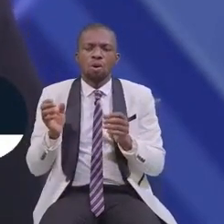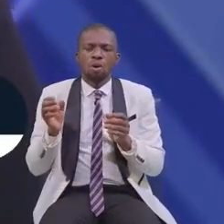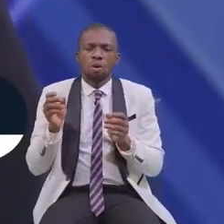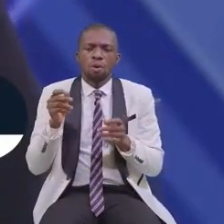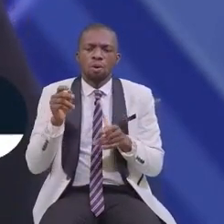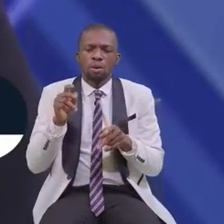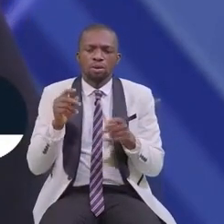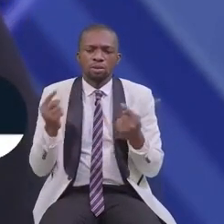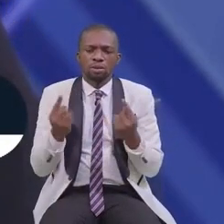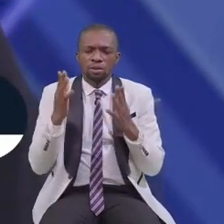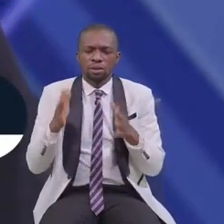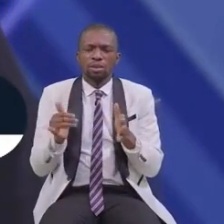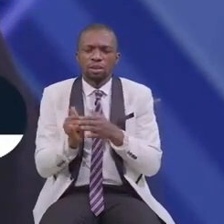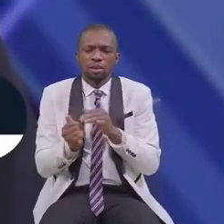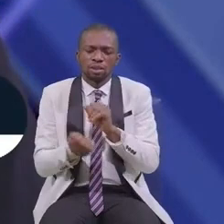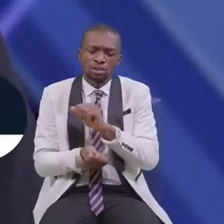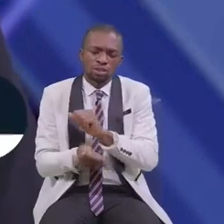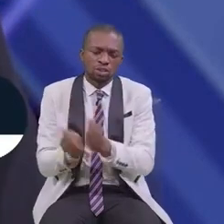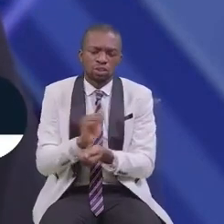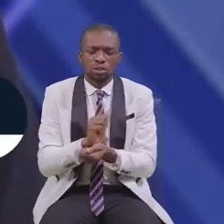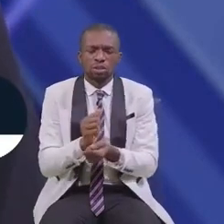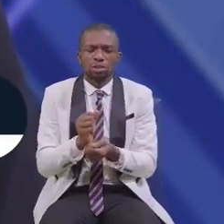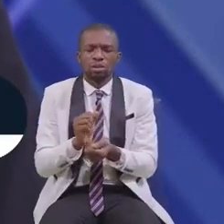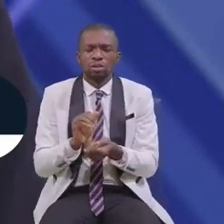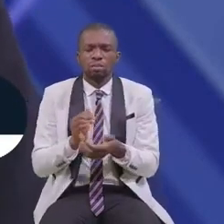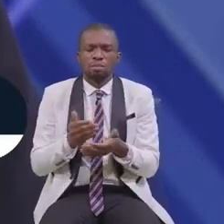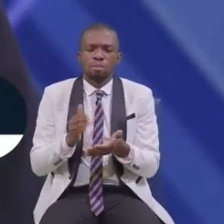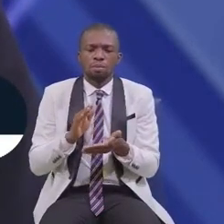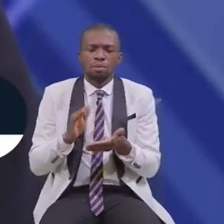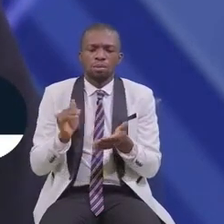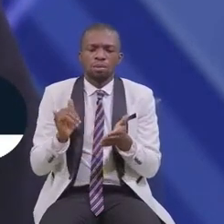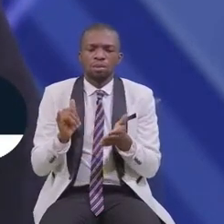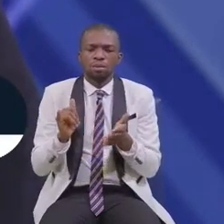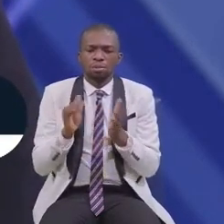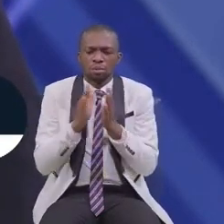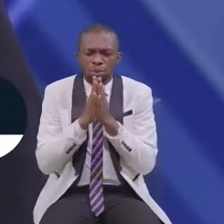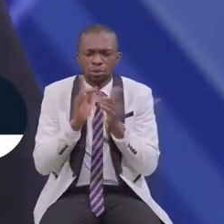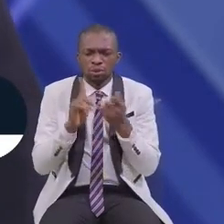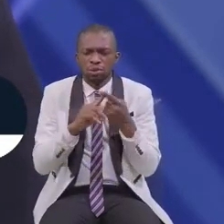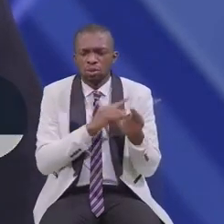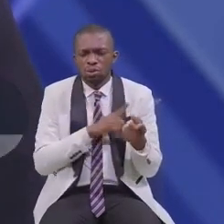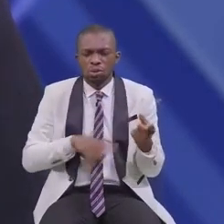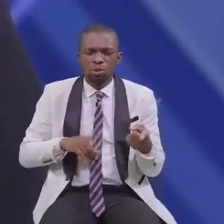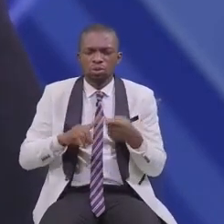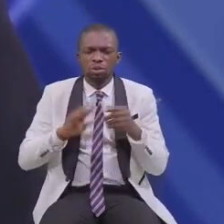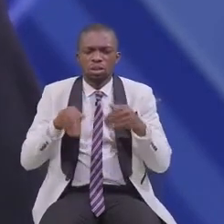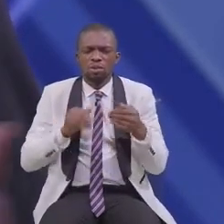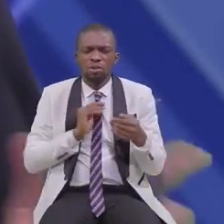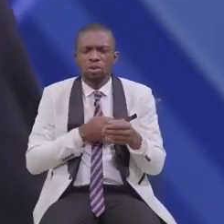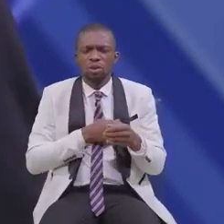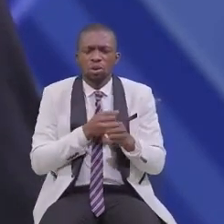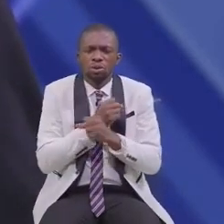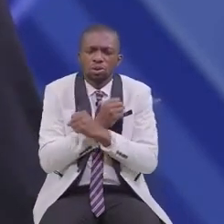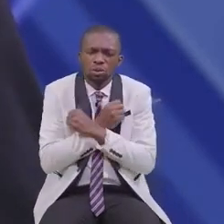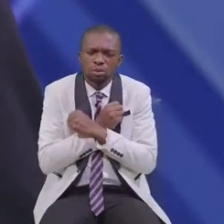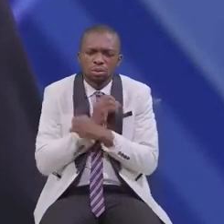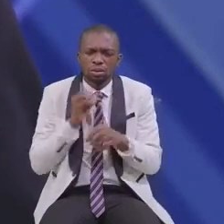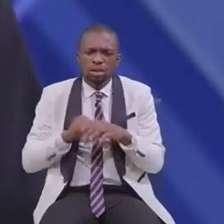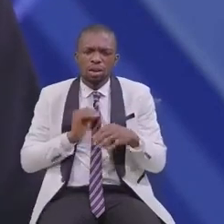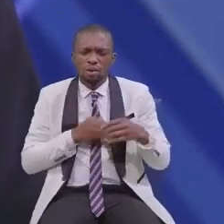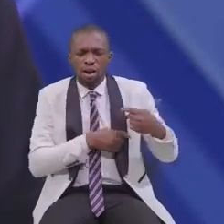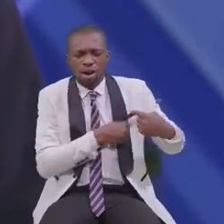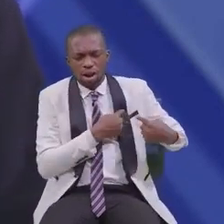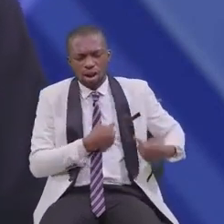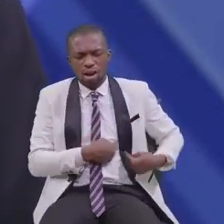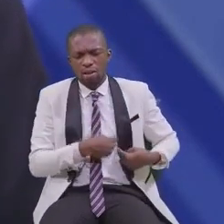church. Let us pray unto the Lord to give us compassion in our heart for these souls that